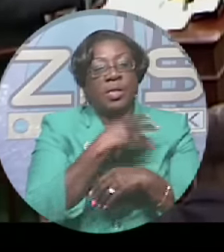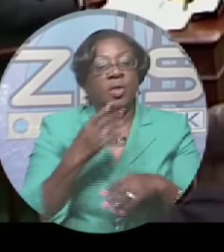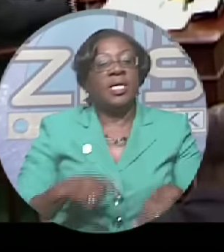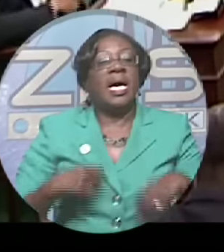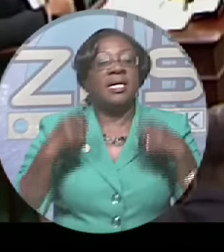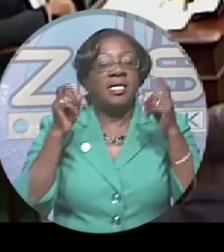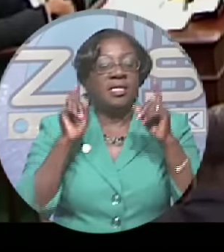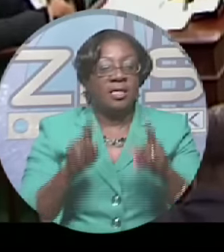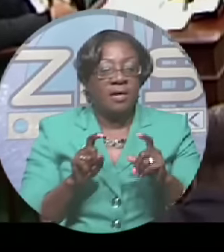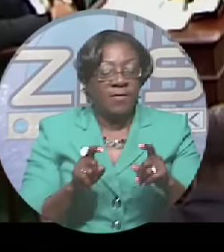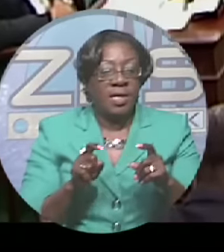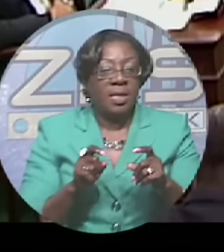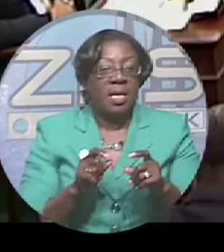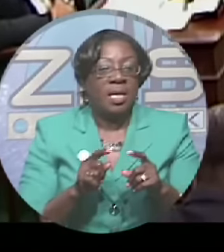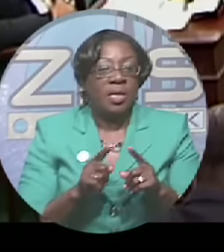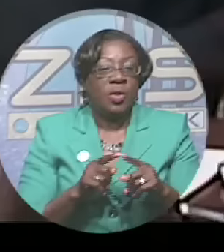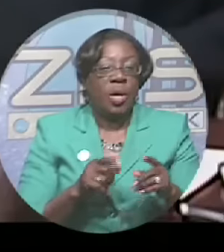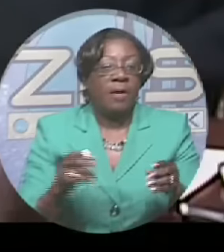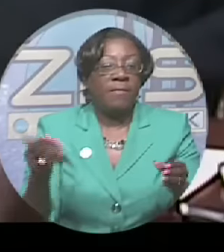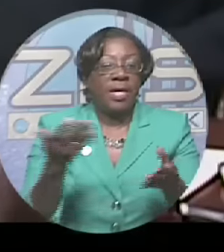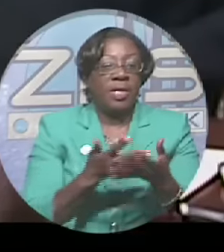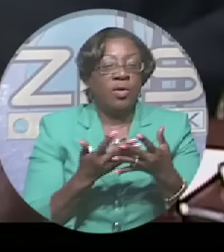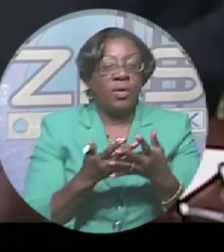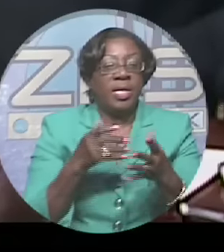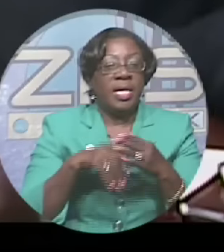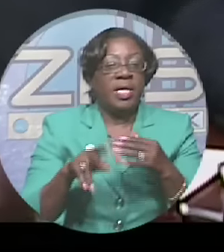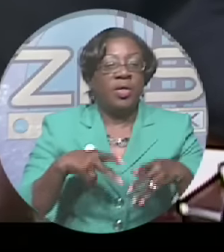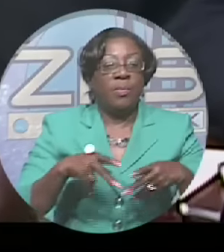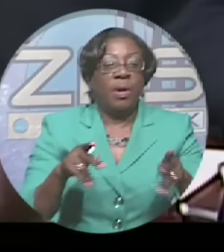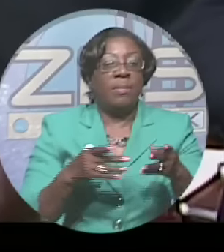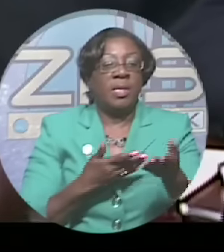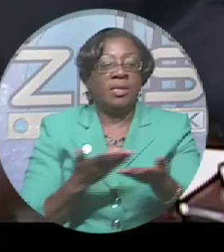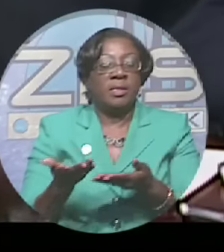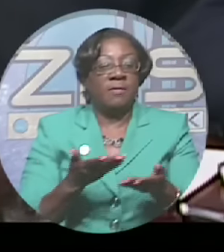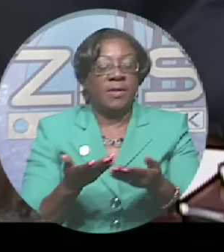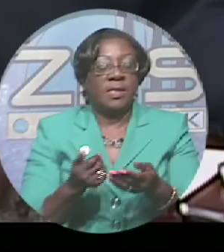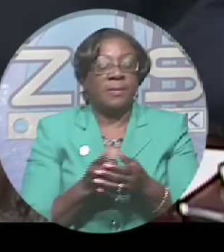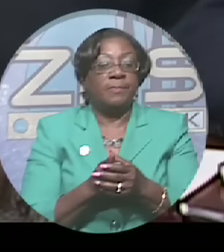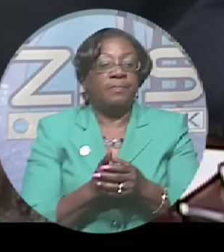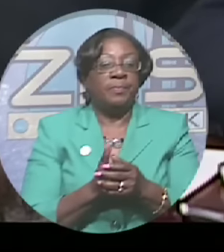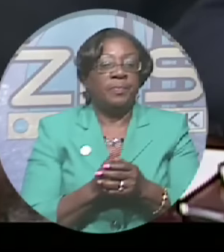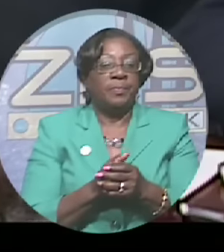They are deserving of being integrated into the public service.